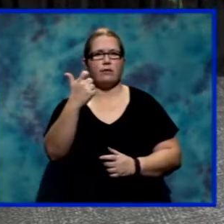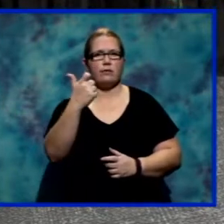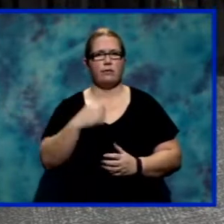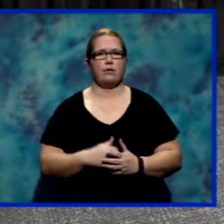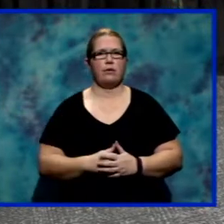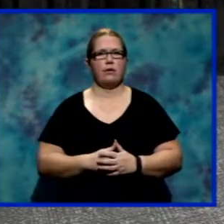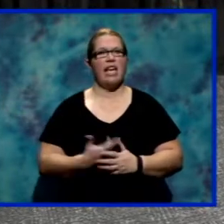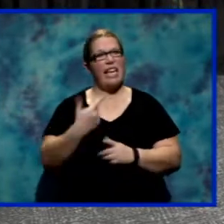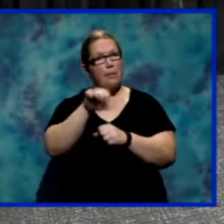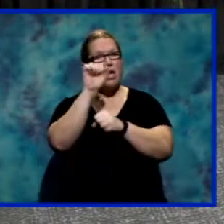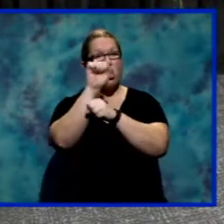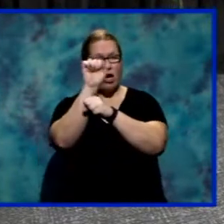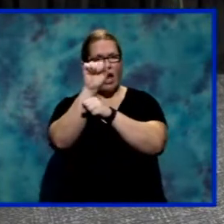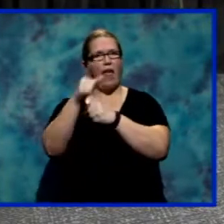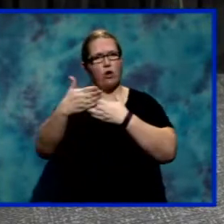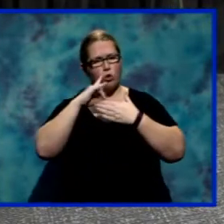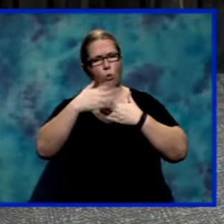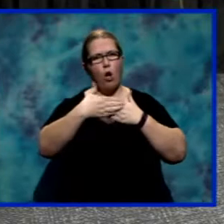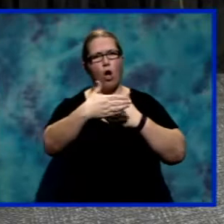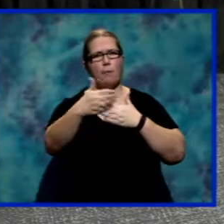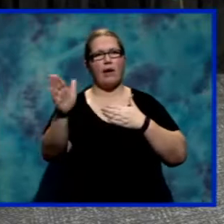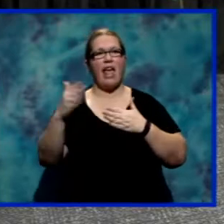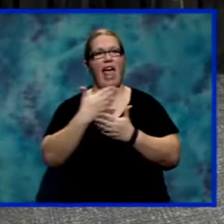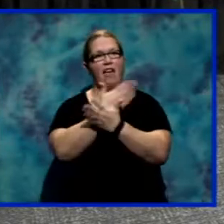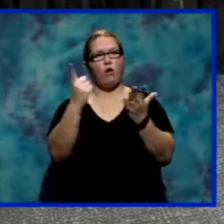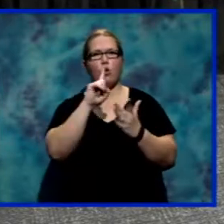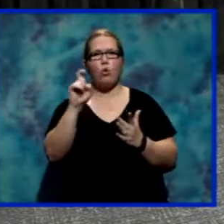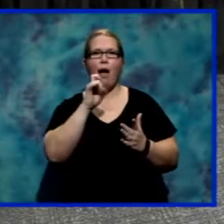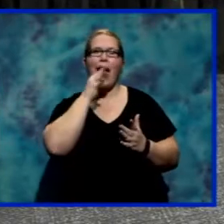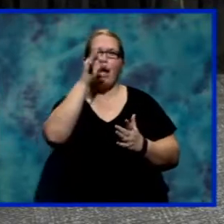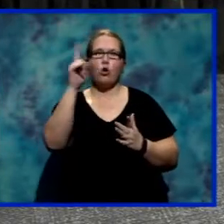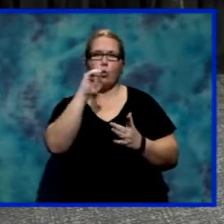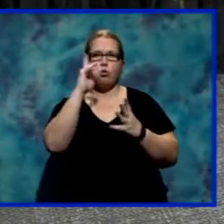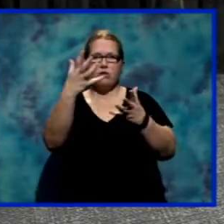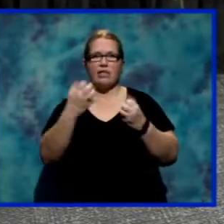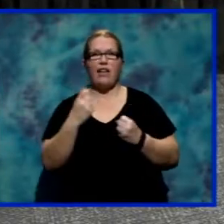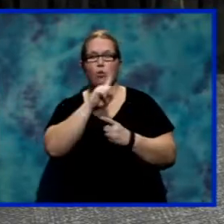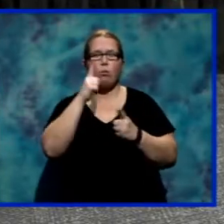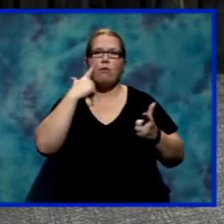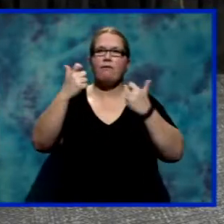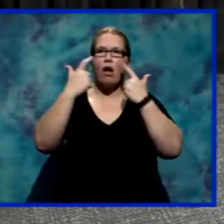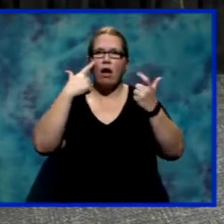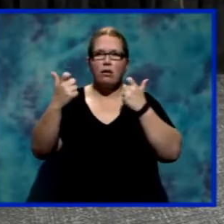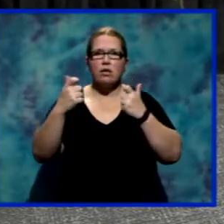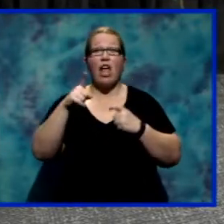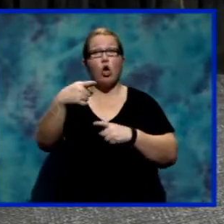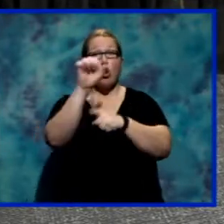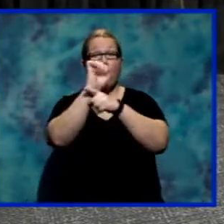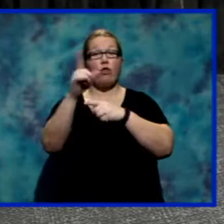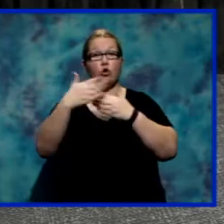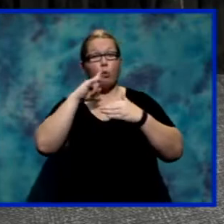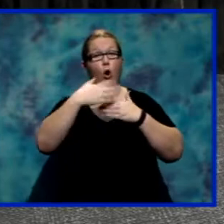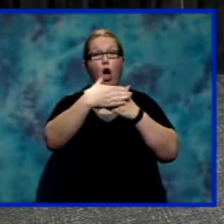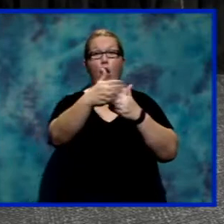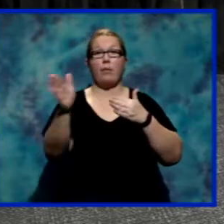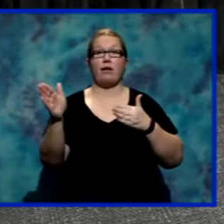on knocking and the door will be open to you. For everyone who asks receives, everyone who seeks finds, and to everyone who knocks the door will be open. And then he